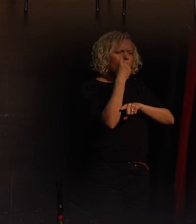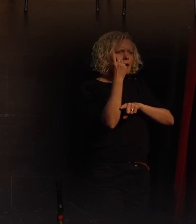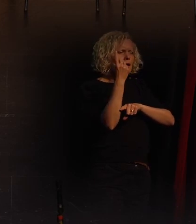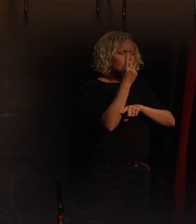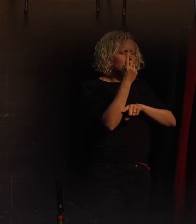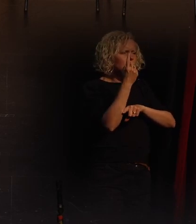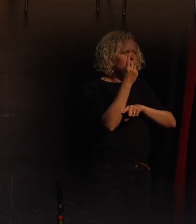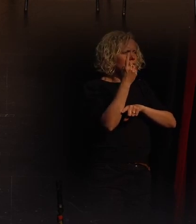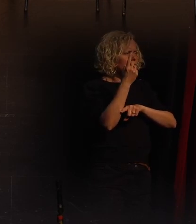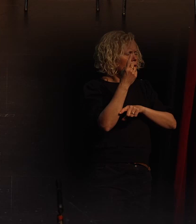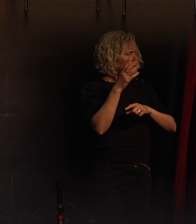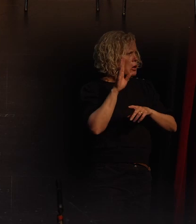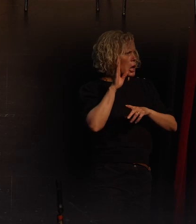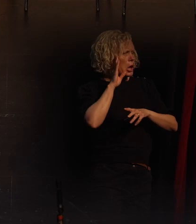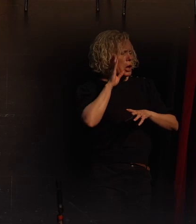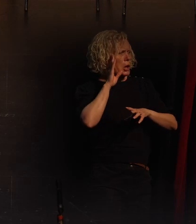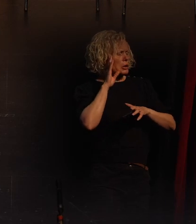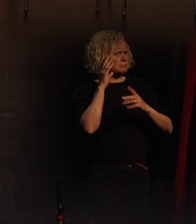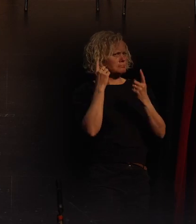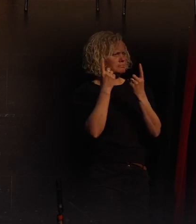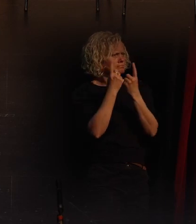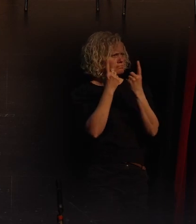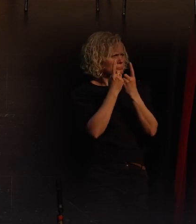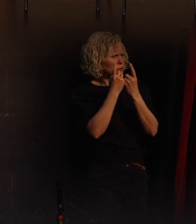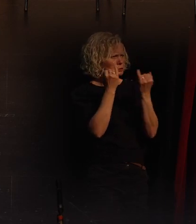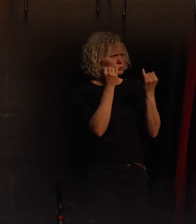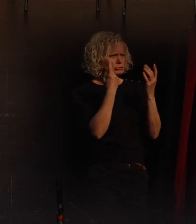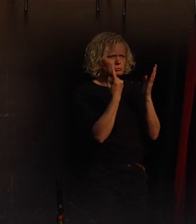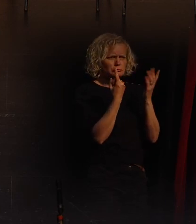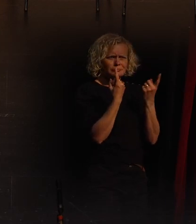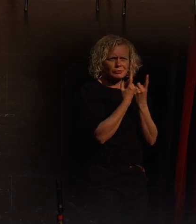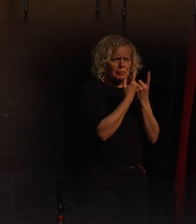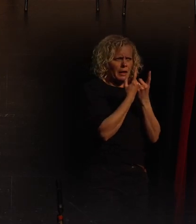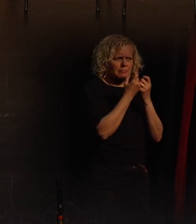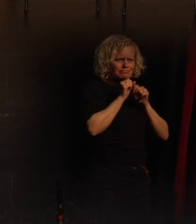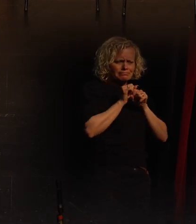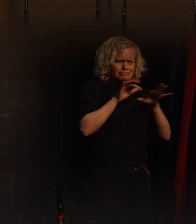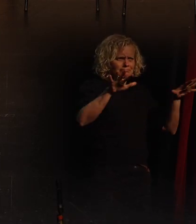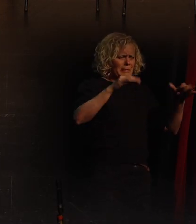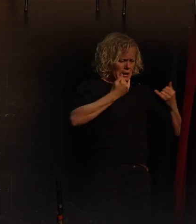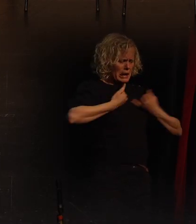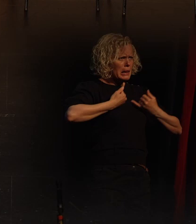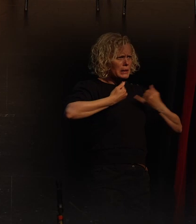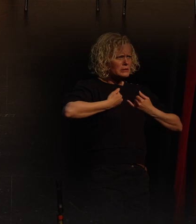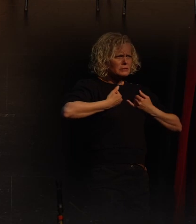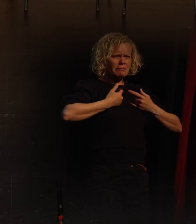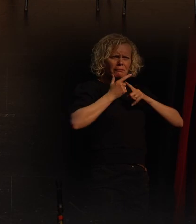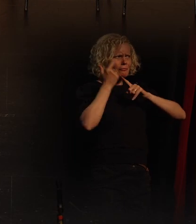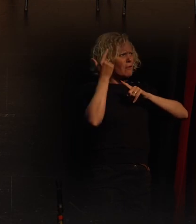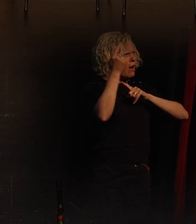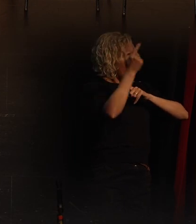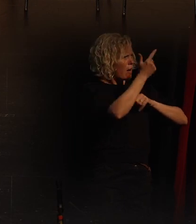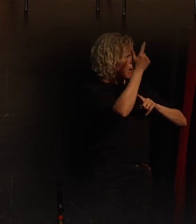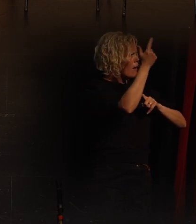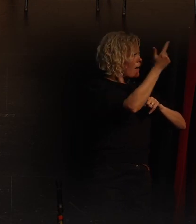was getting some news about a nasty virus that seemed to be spreading in those far-off lands